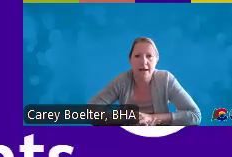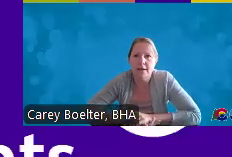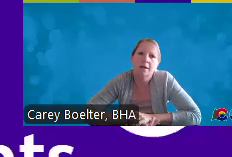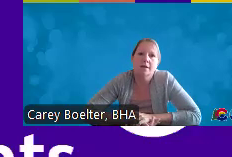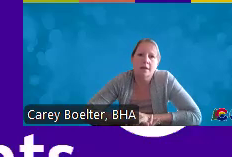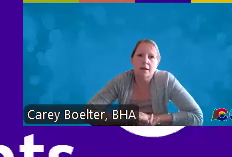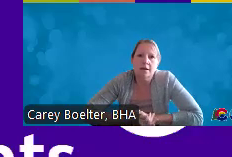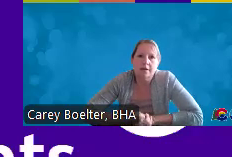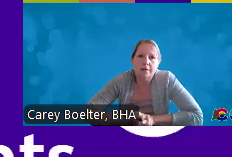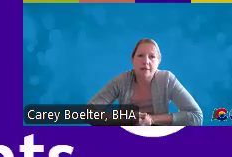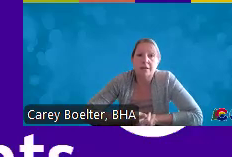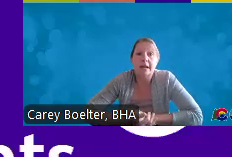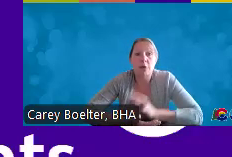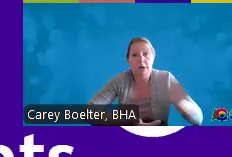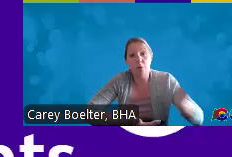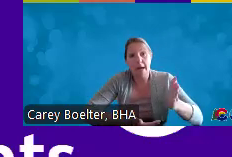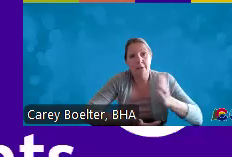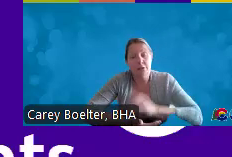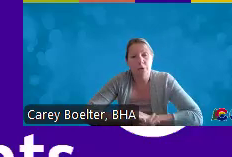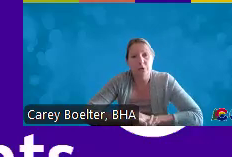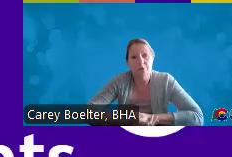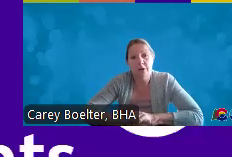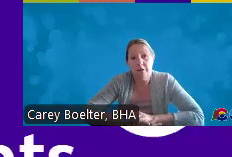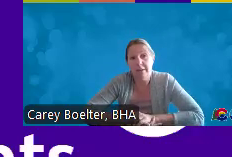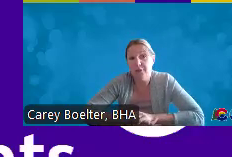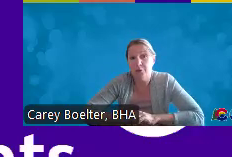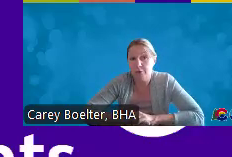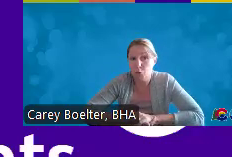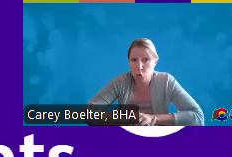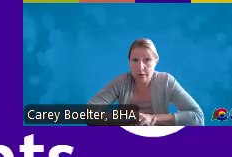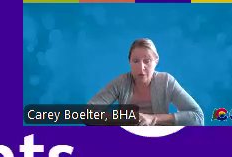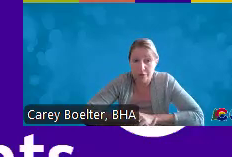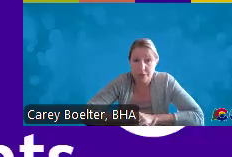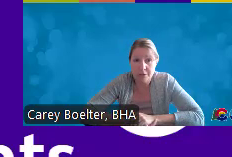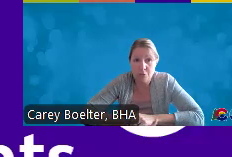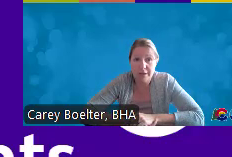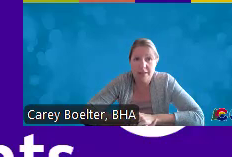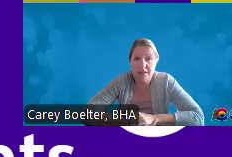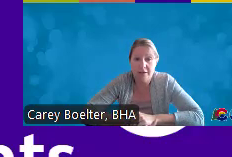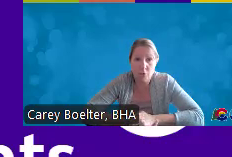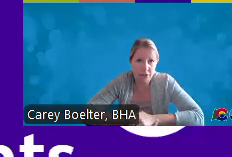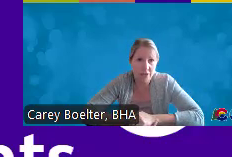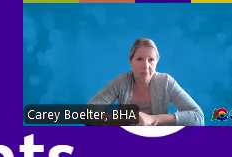Next slide. And now I'm going to go back to some clarification around the rule language,